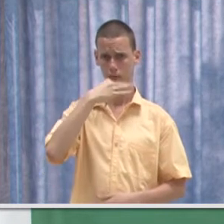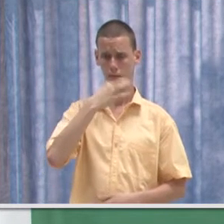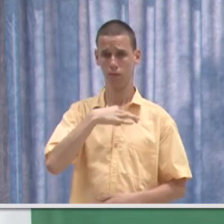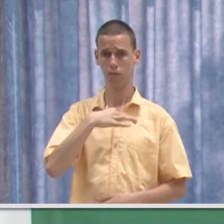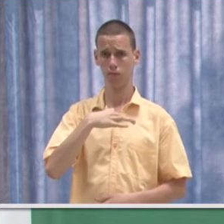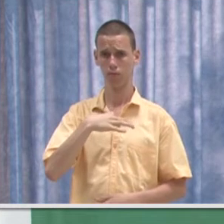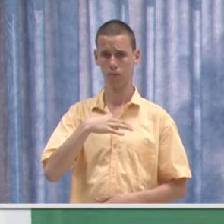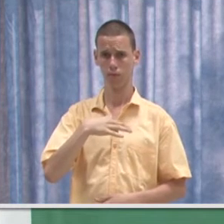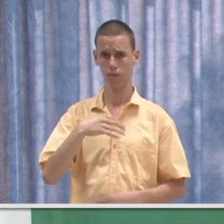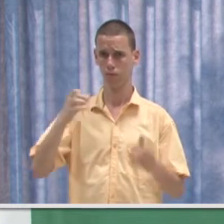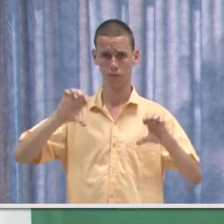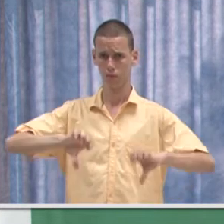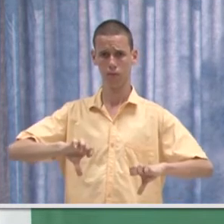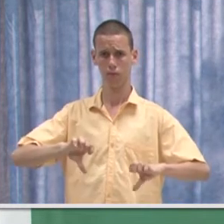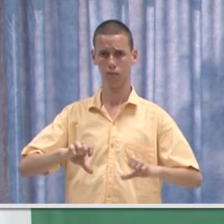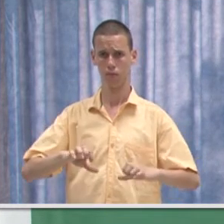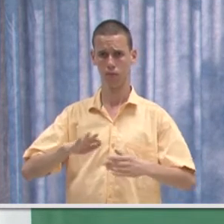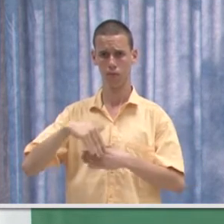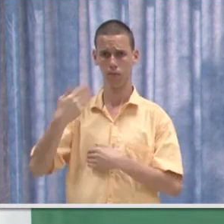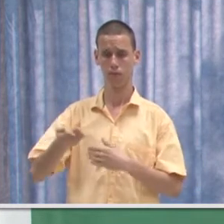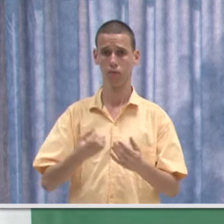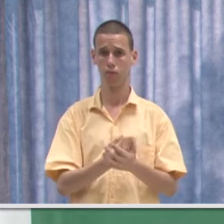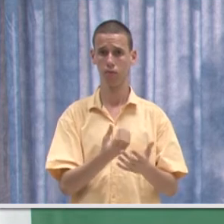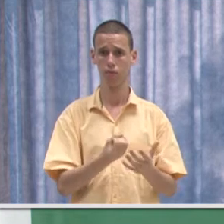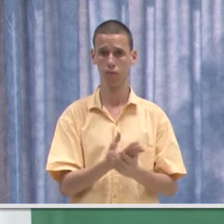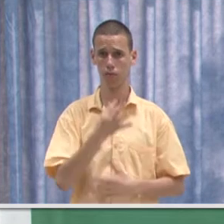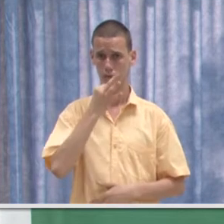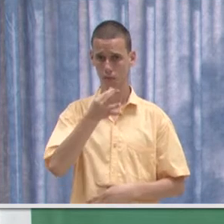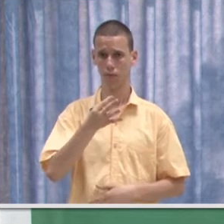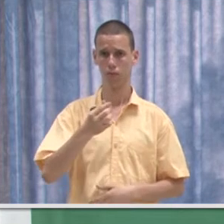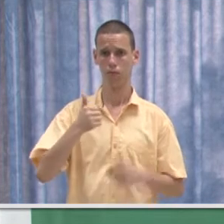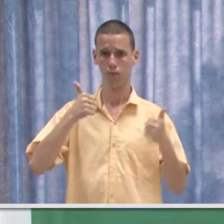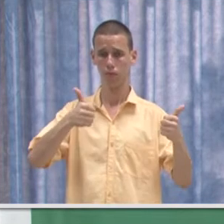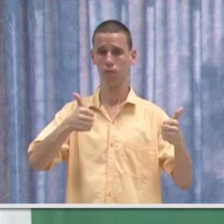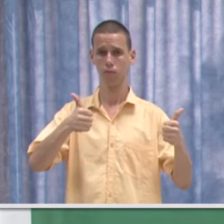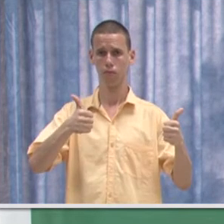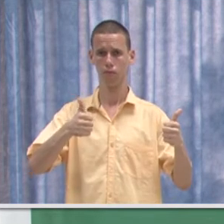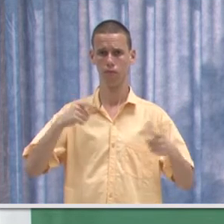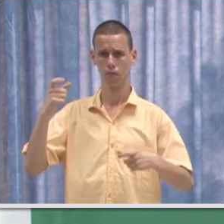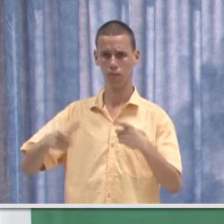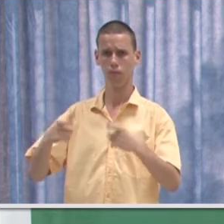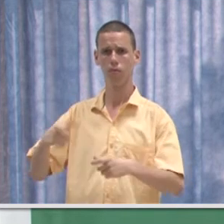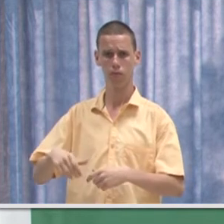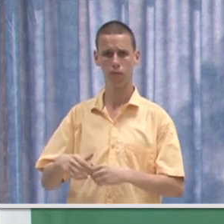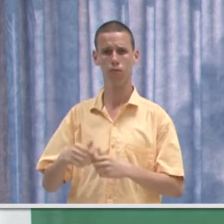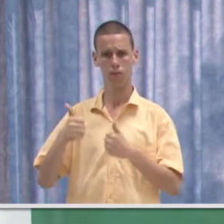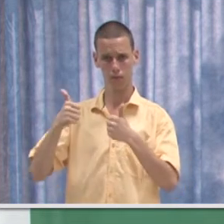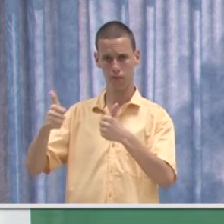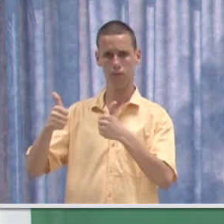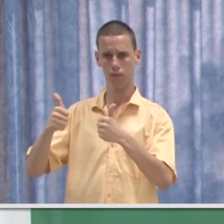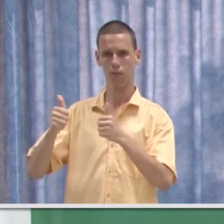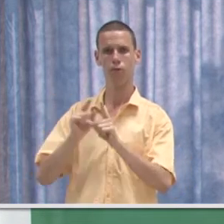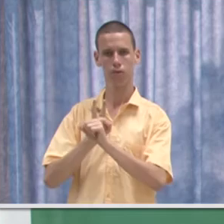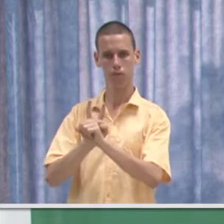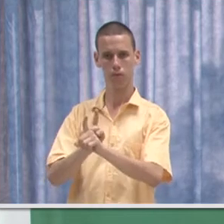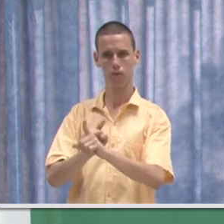himself, but the kind of advice, because some people listen to him. And they may take it and then get the detrimental effect. And like